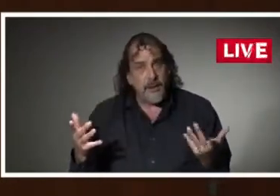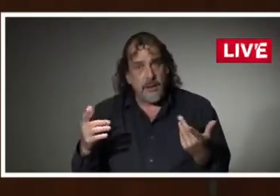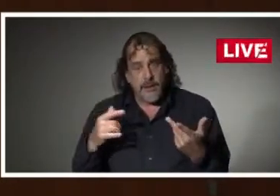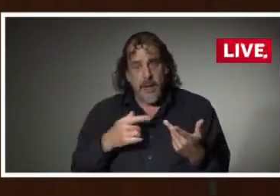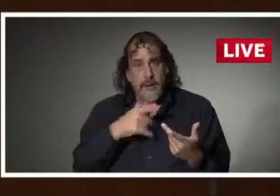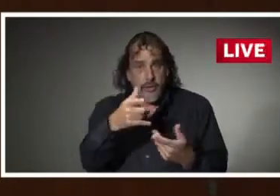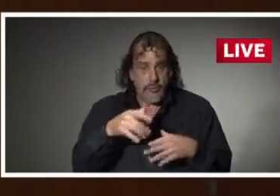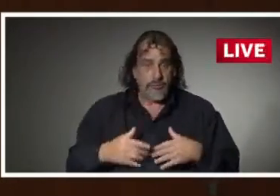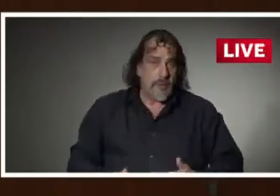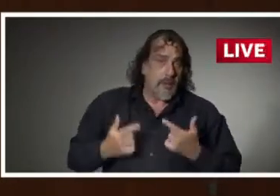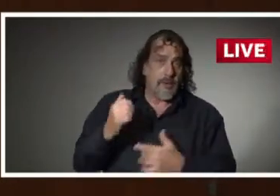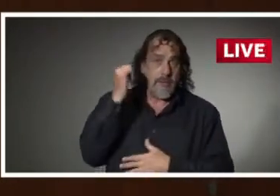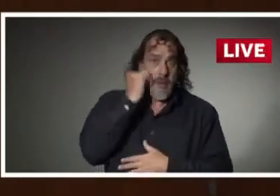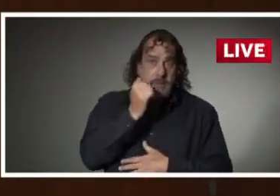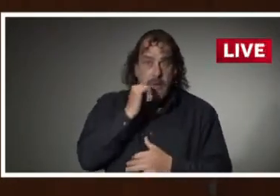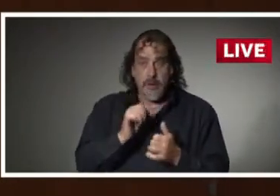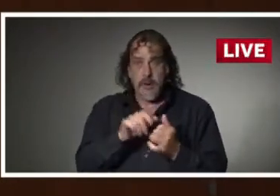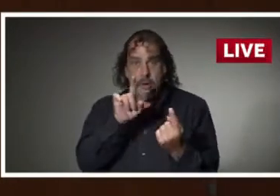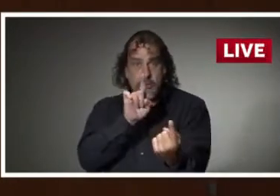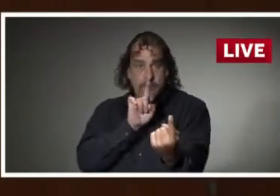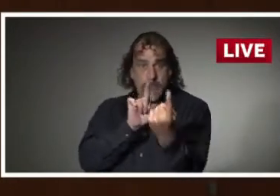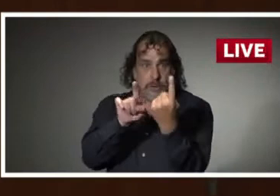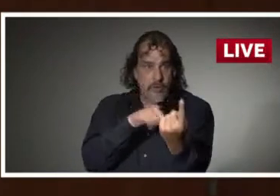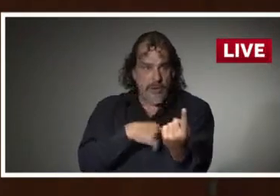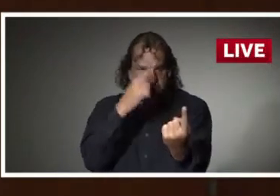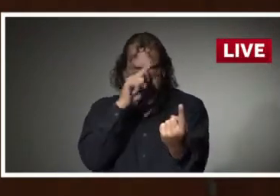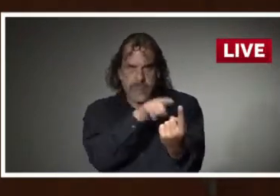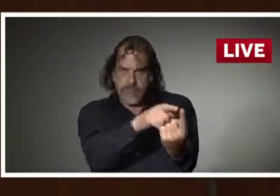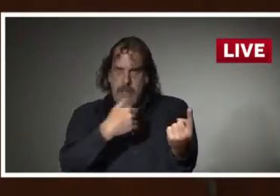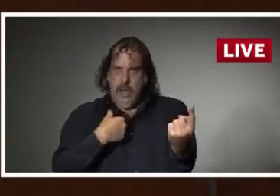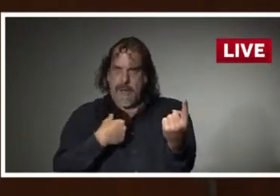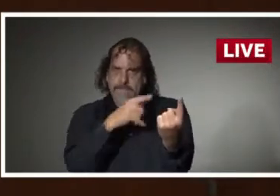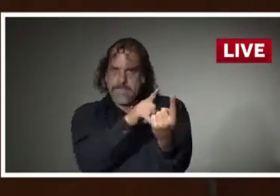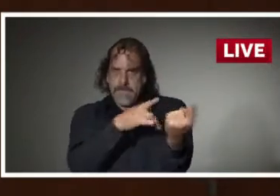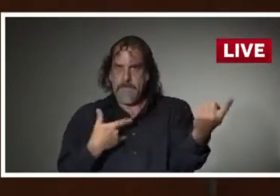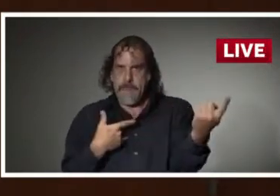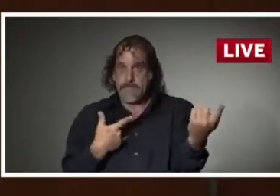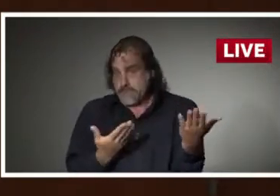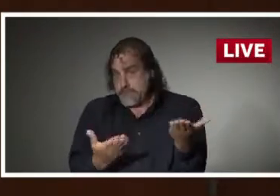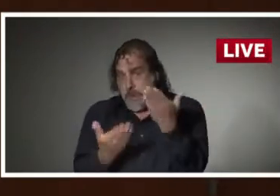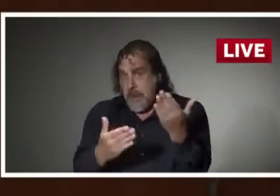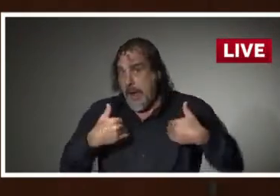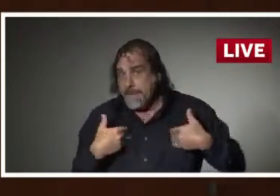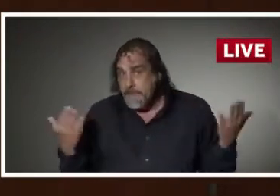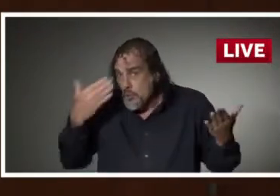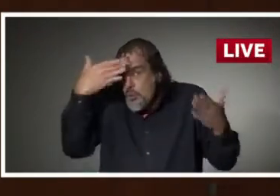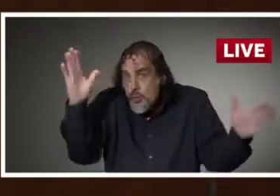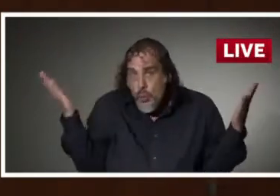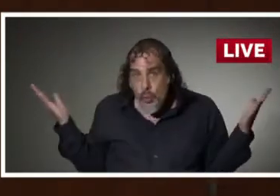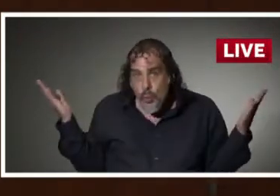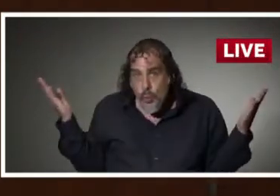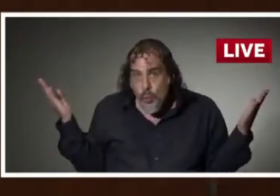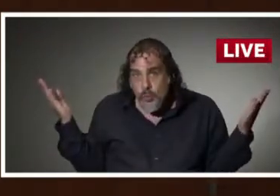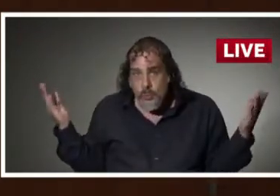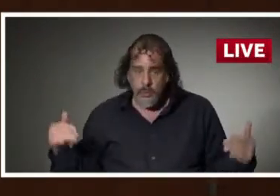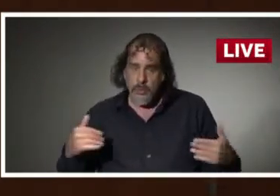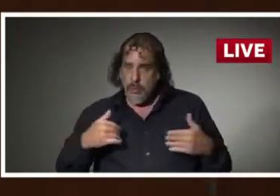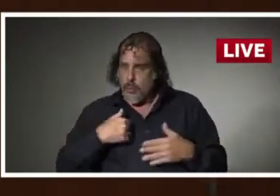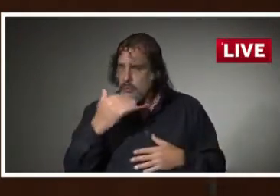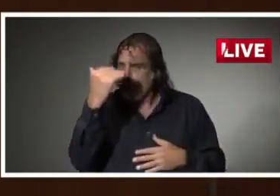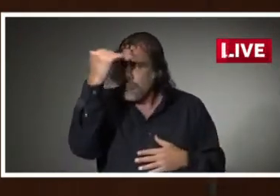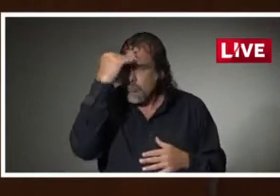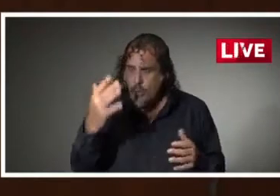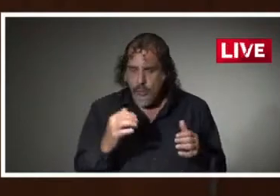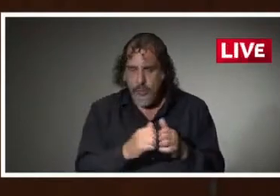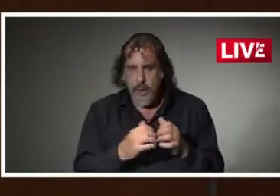life, imagine that every person you encounter has coronavirus, because in fact, they could. We know that much of the